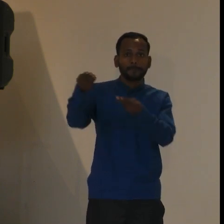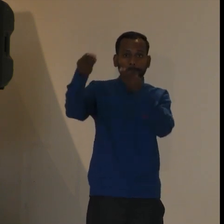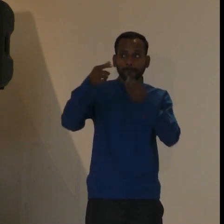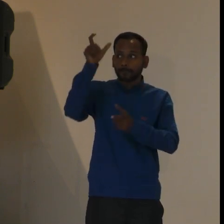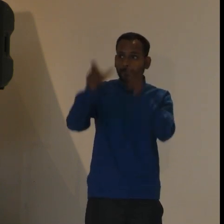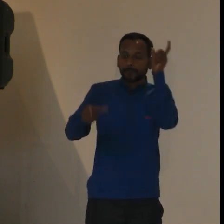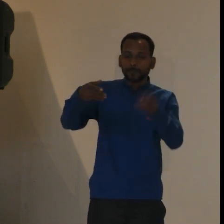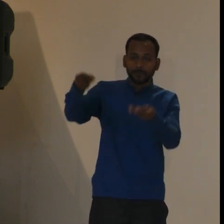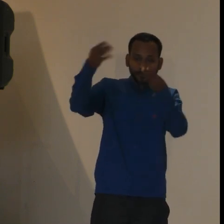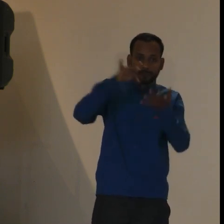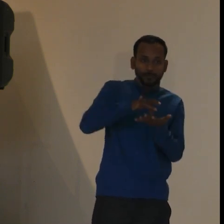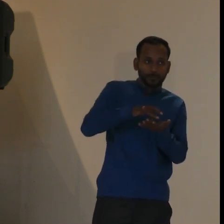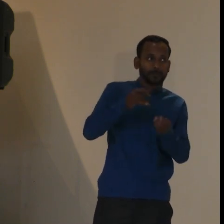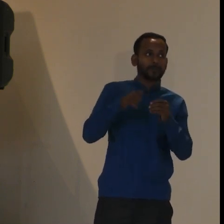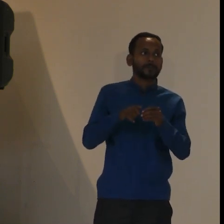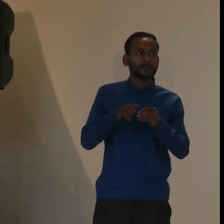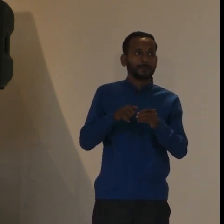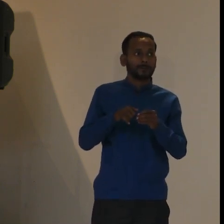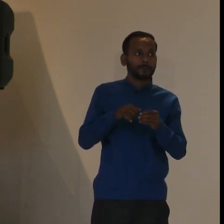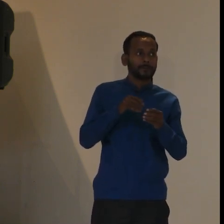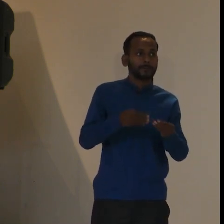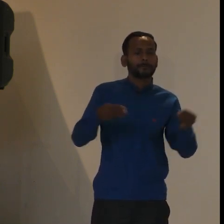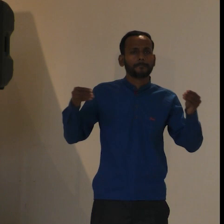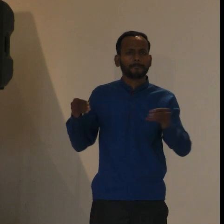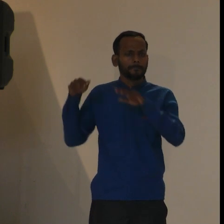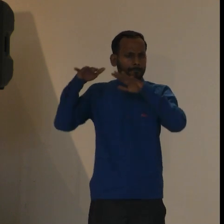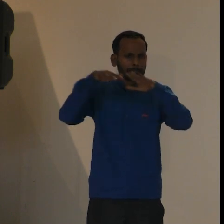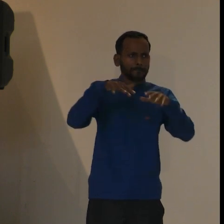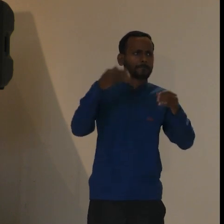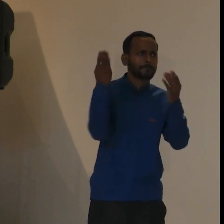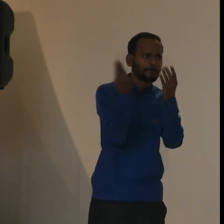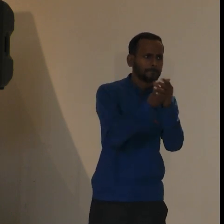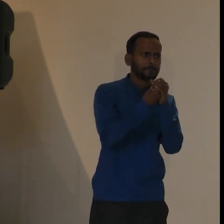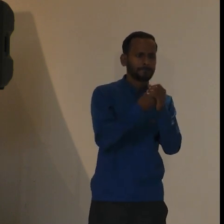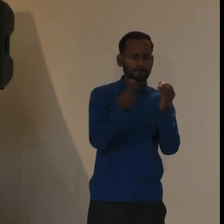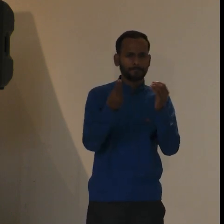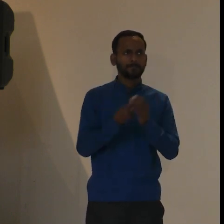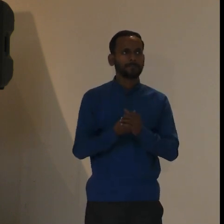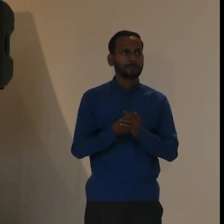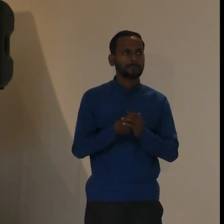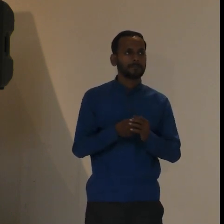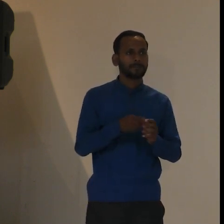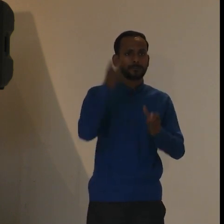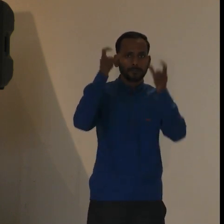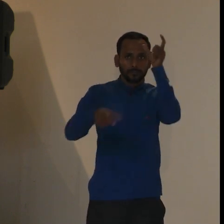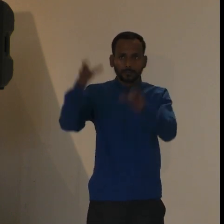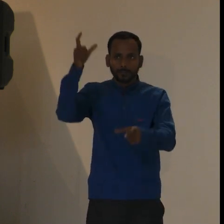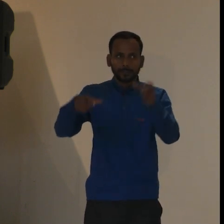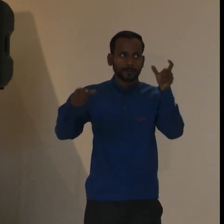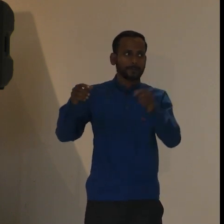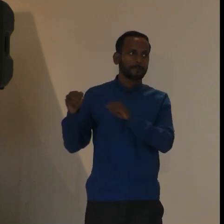physically to the space and those who can engage with it from afar. So with regards to the physical